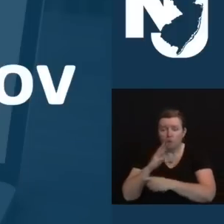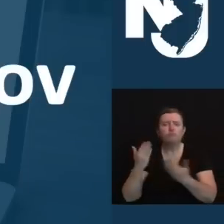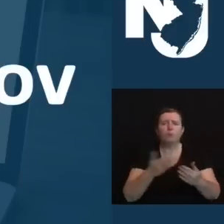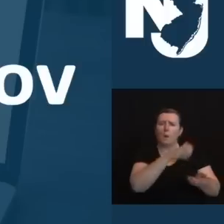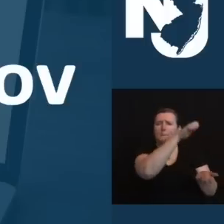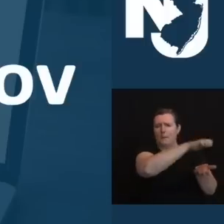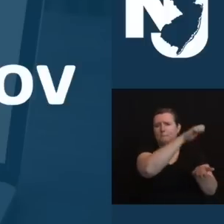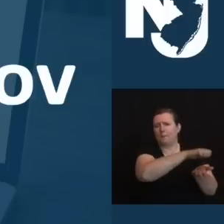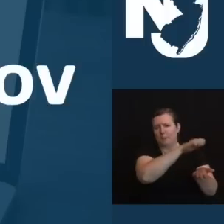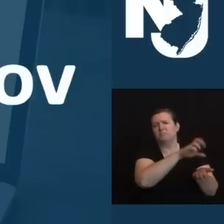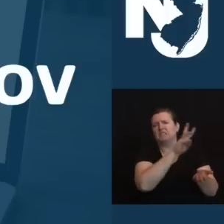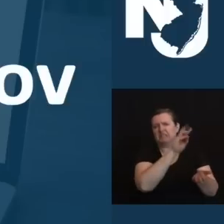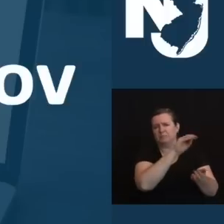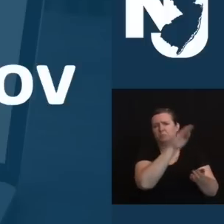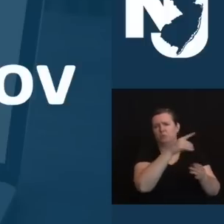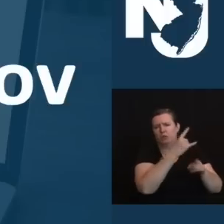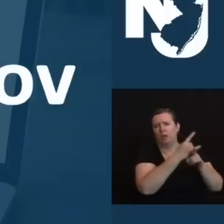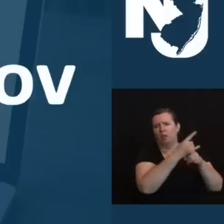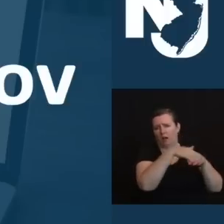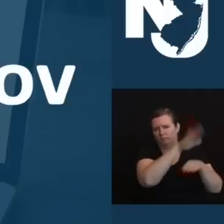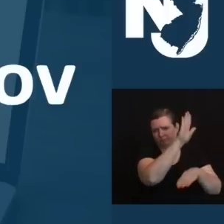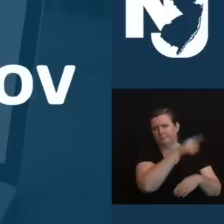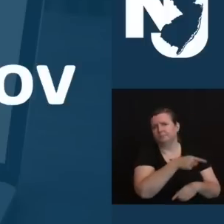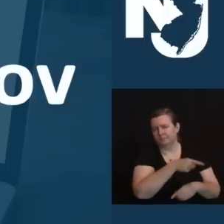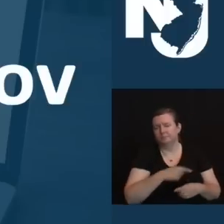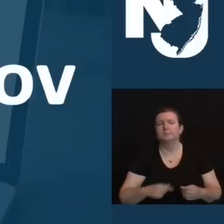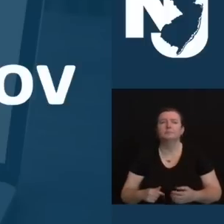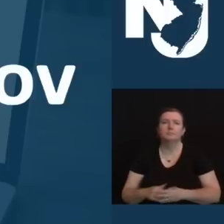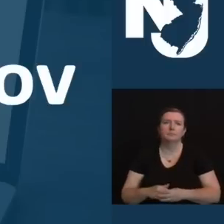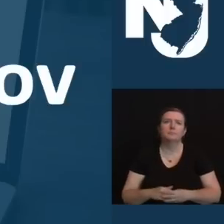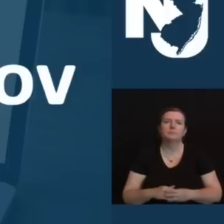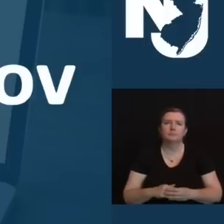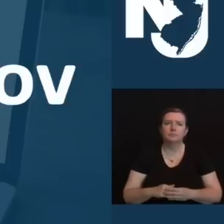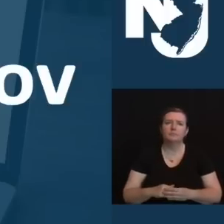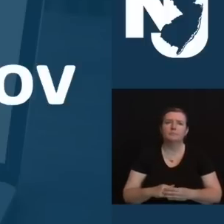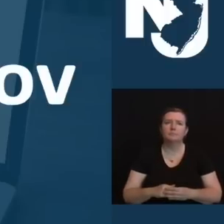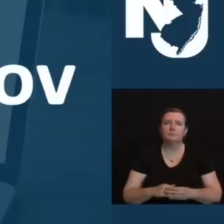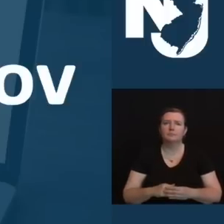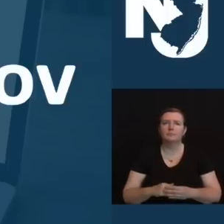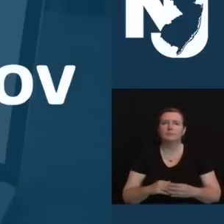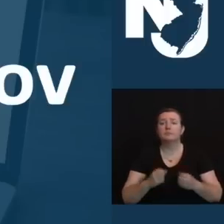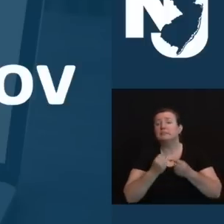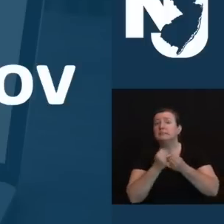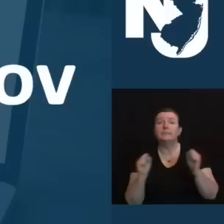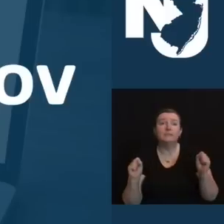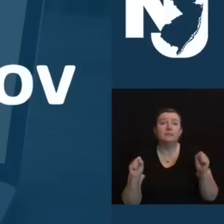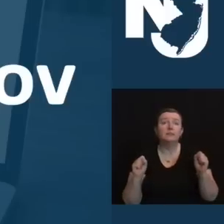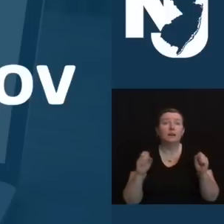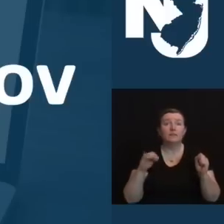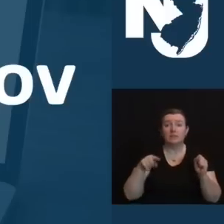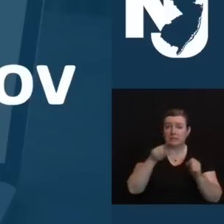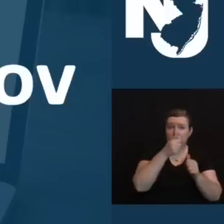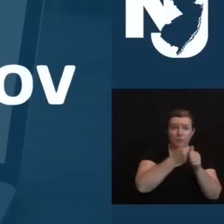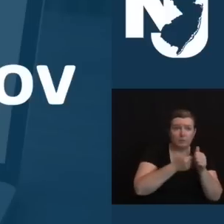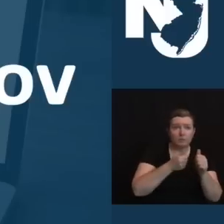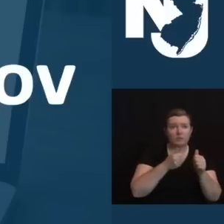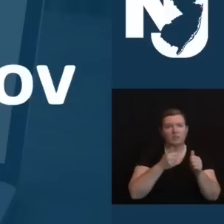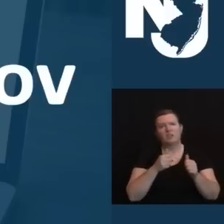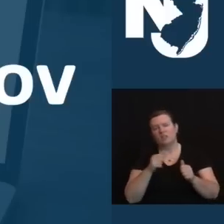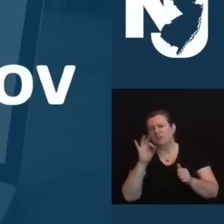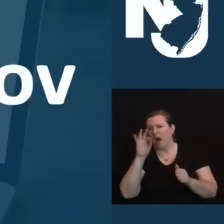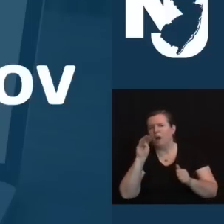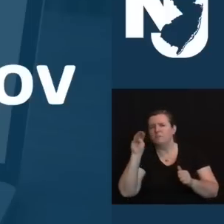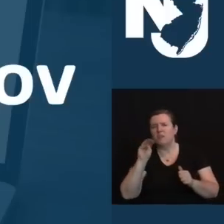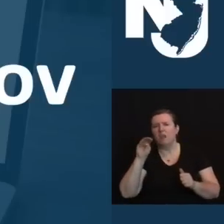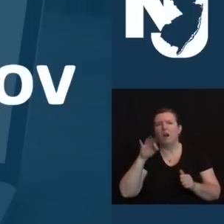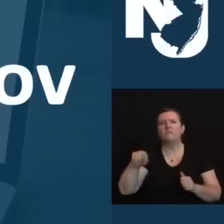safe. Pat, I know we'll talk to this in a minute. Jared is here. Safety and security of each of our 9 million member family is